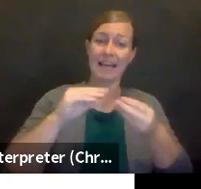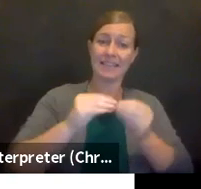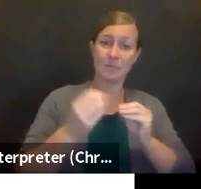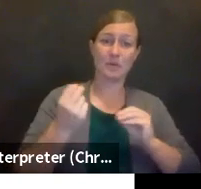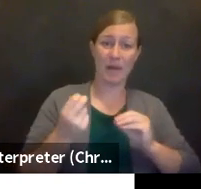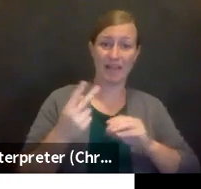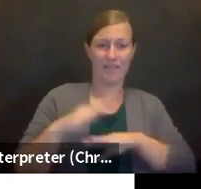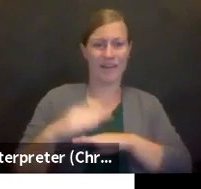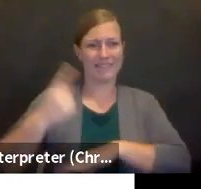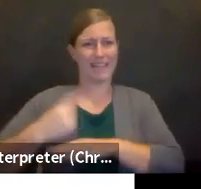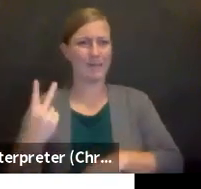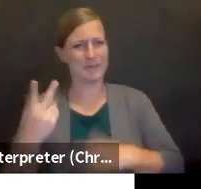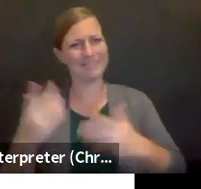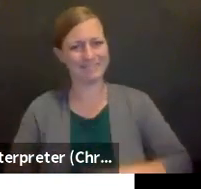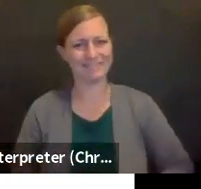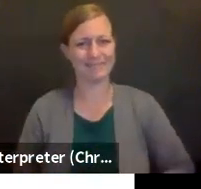answer.